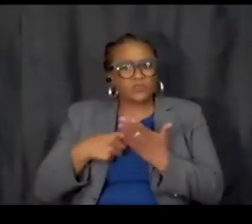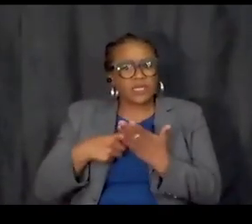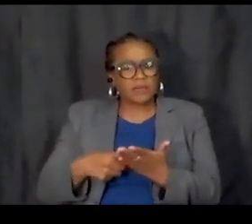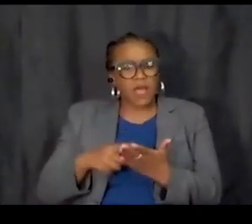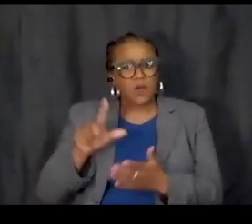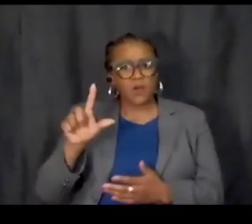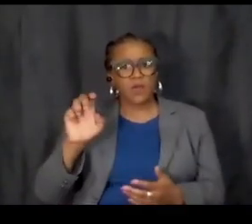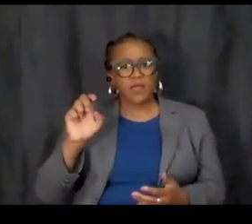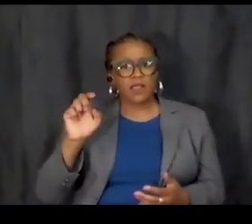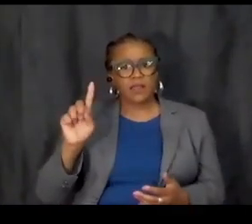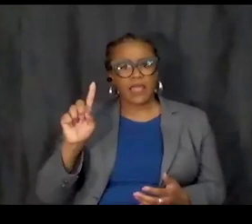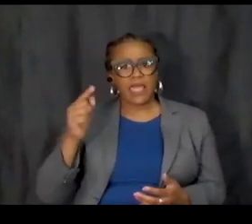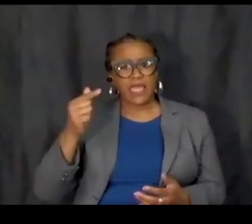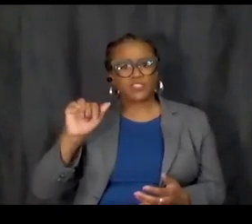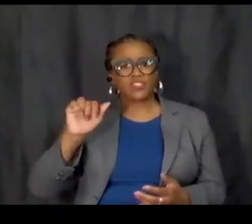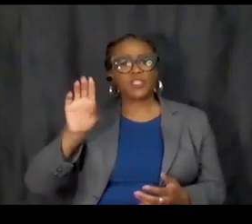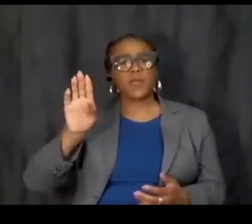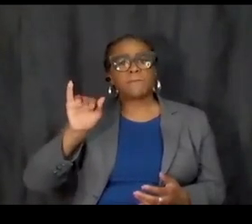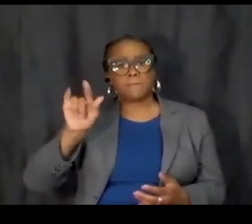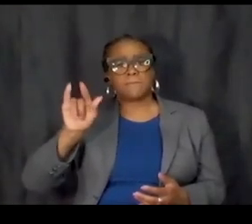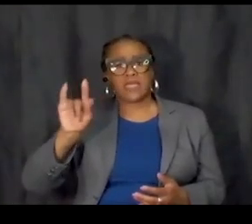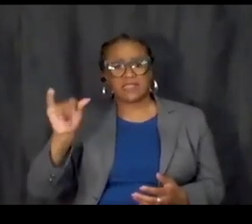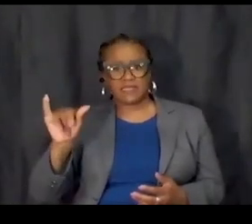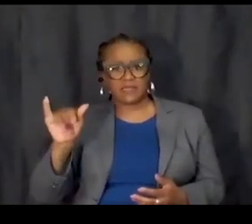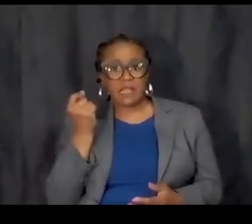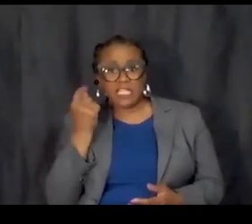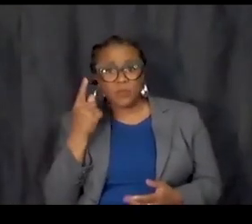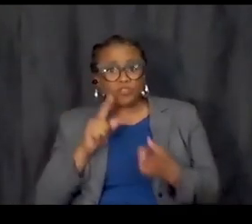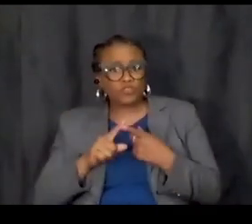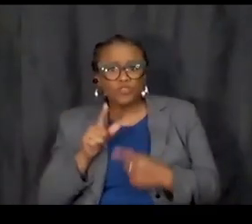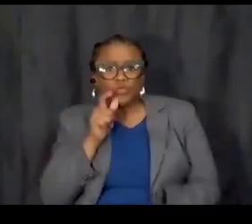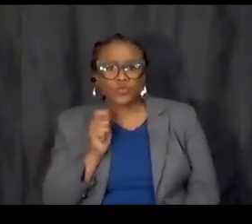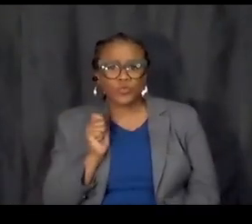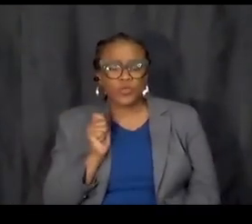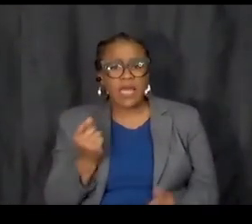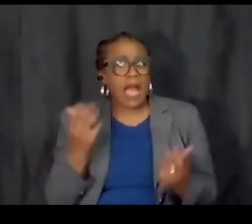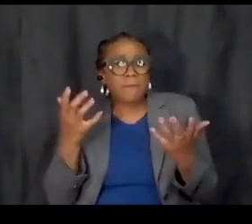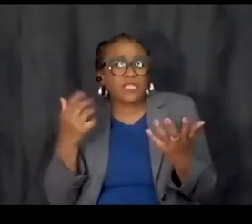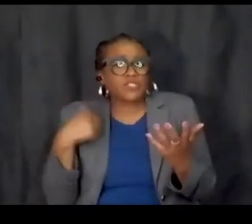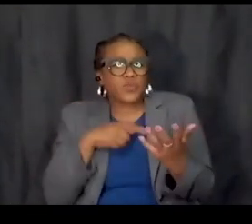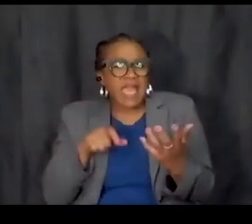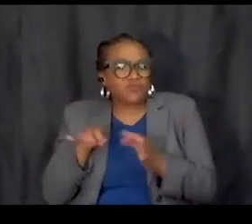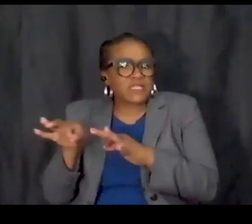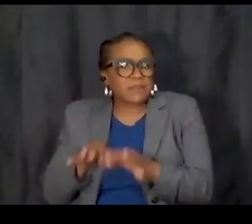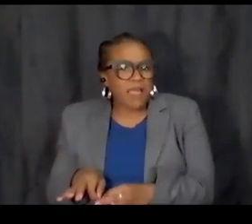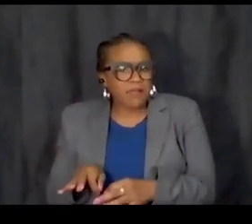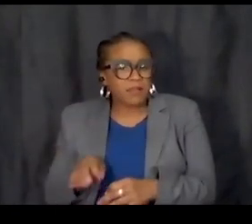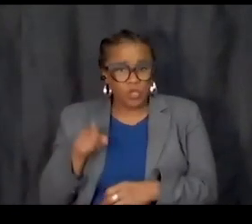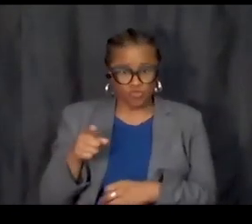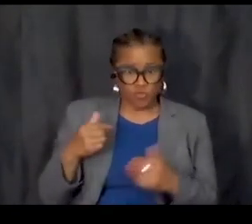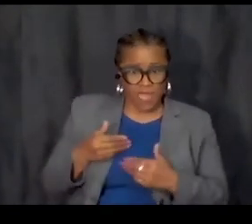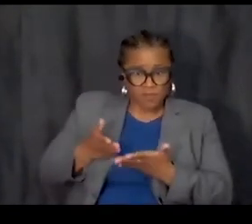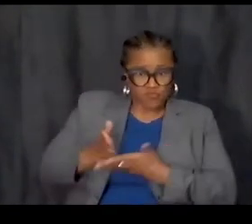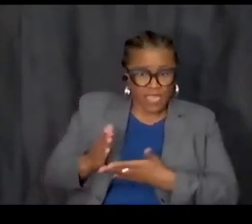to whom. And how much do we have to explain? And do you have a right to an explanation?